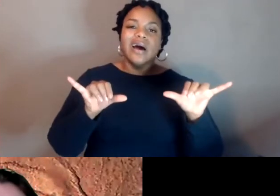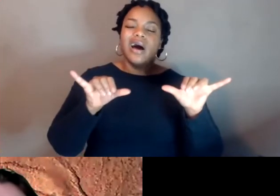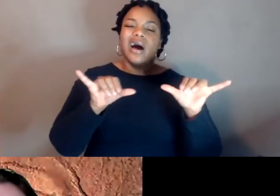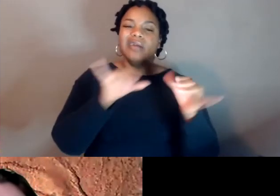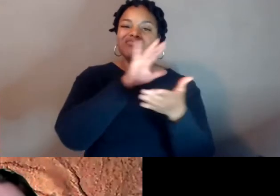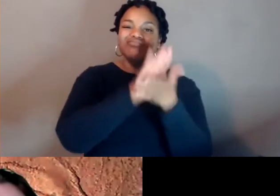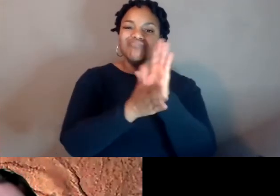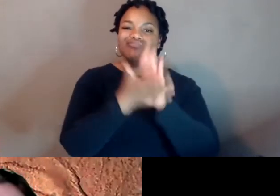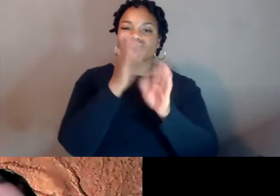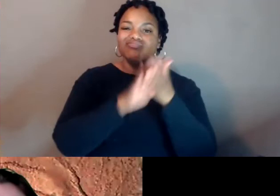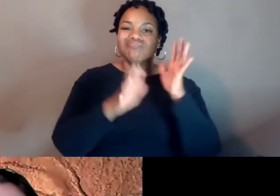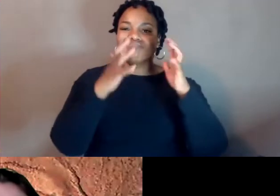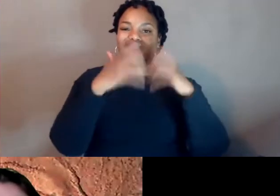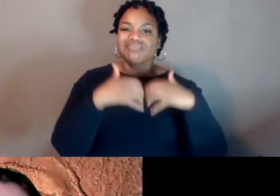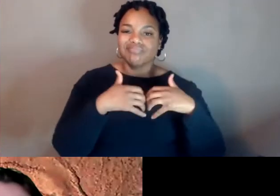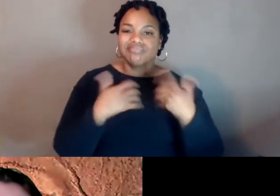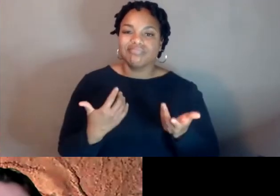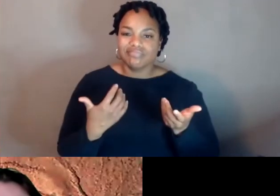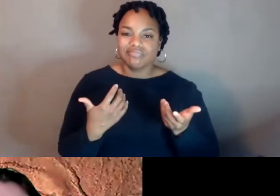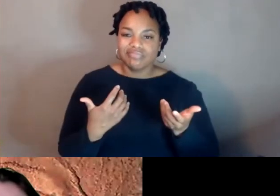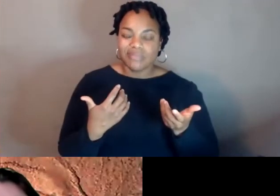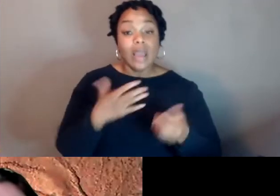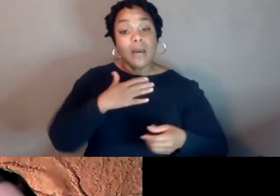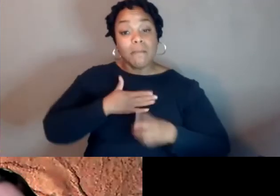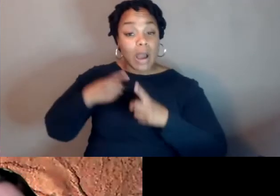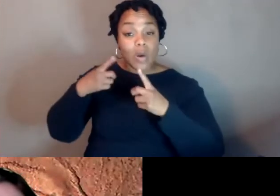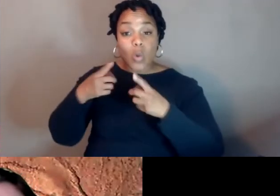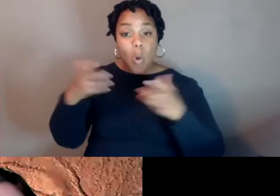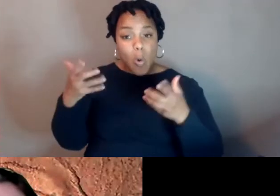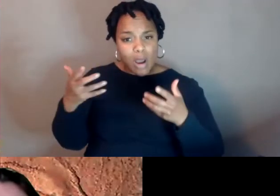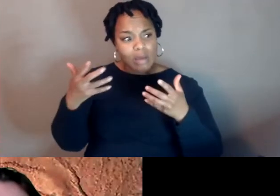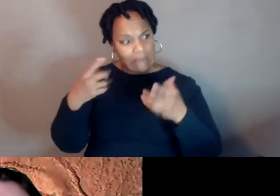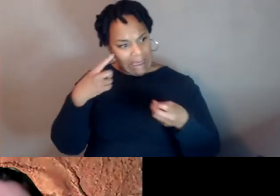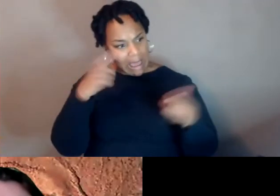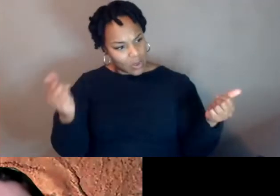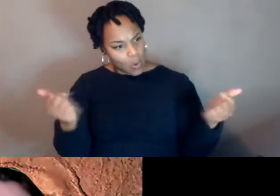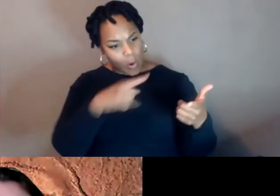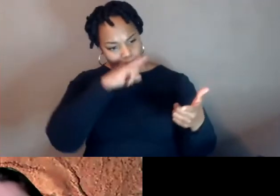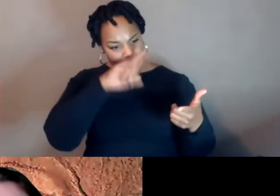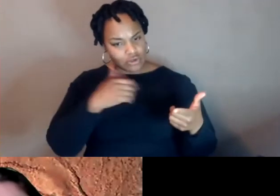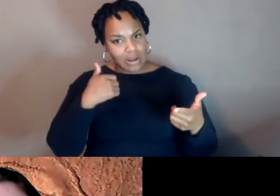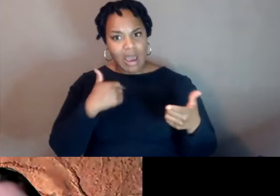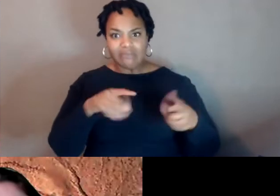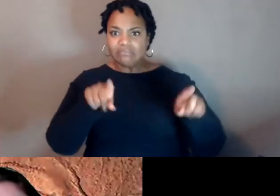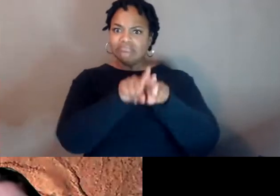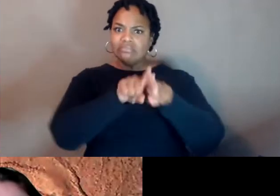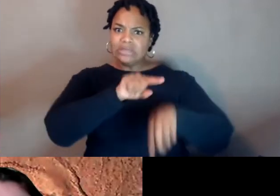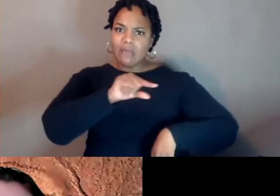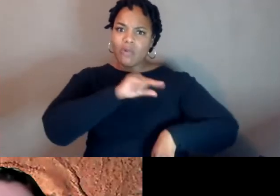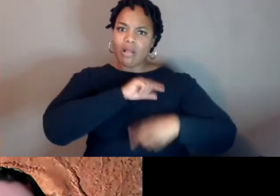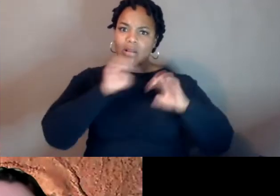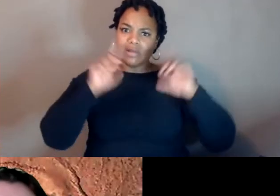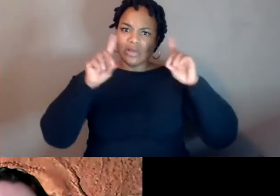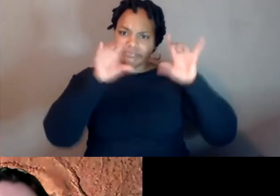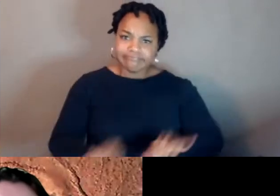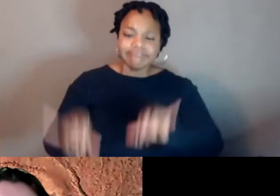in the quality of education. And it was brought to my attention, my kids have always